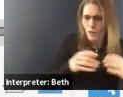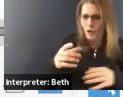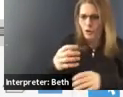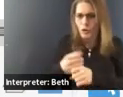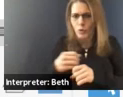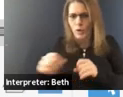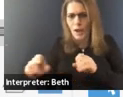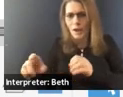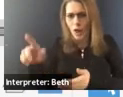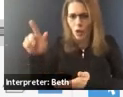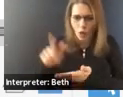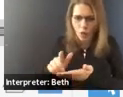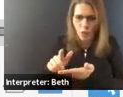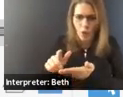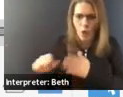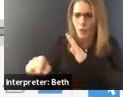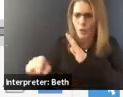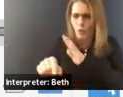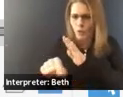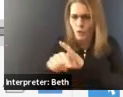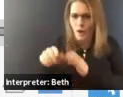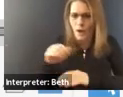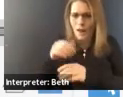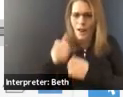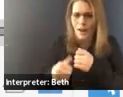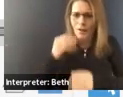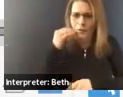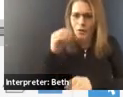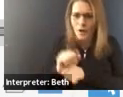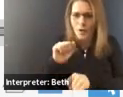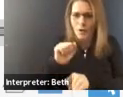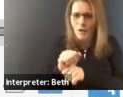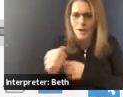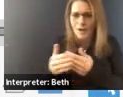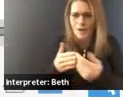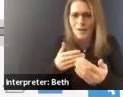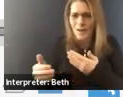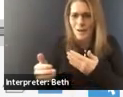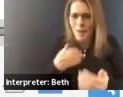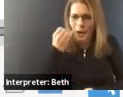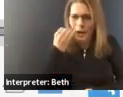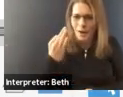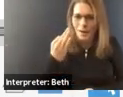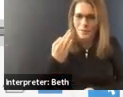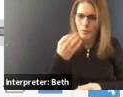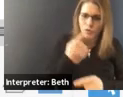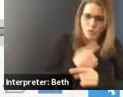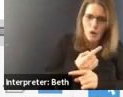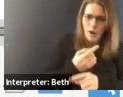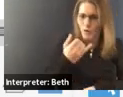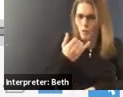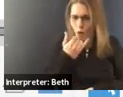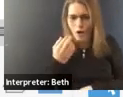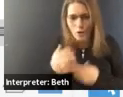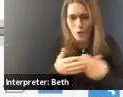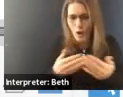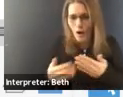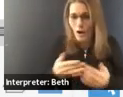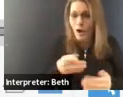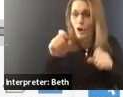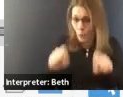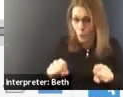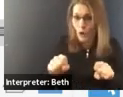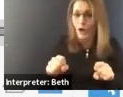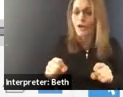Don't care if it was right, wrong, or whatever, but you could redo it for a better grade. So everyone did every